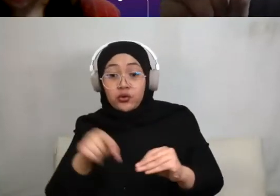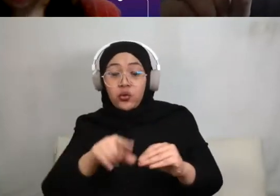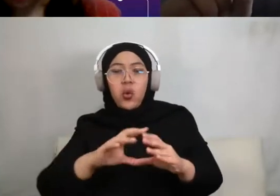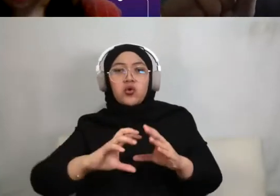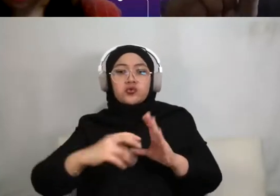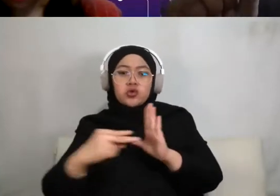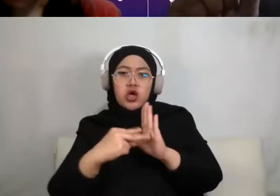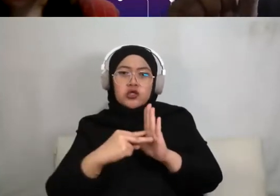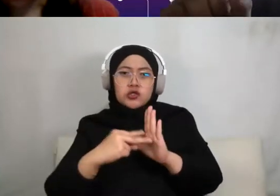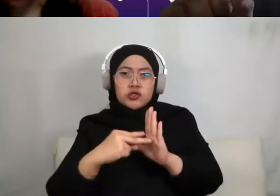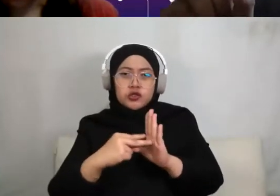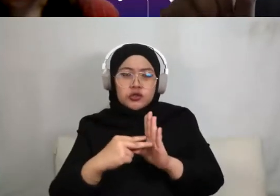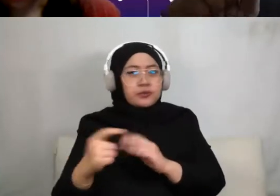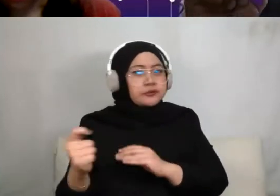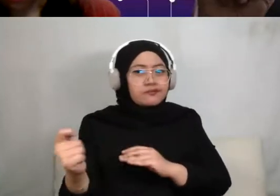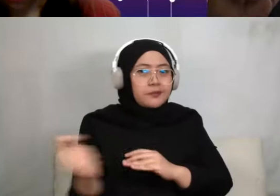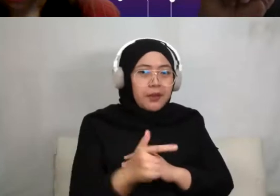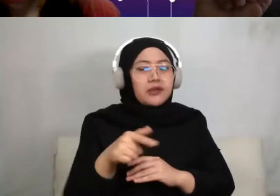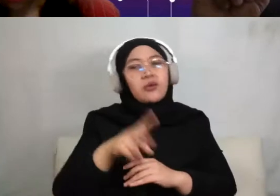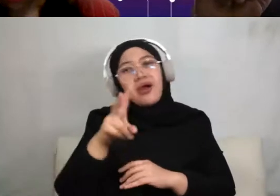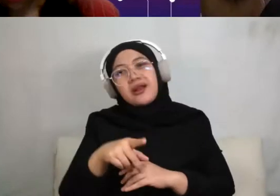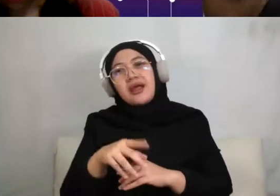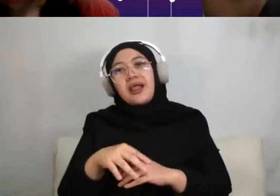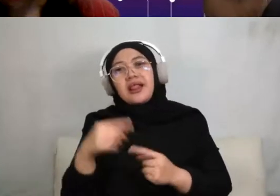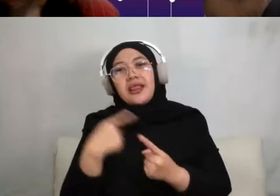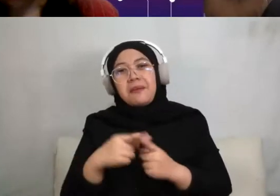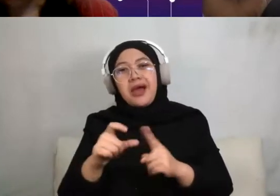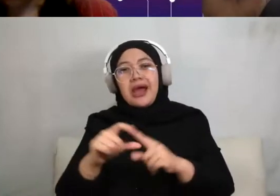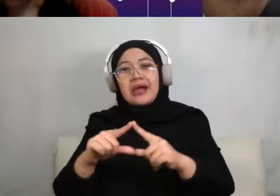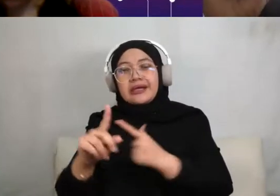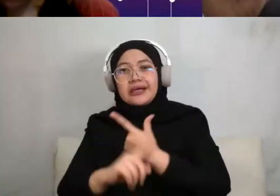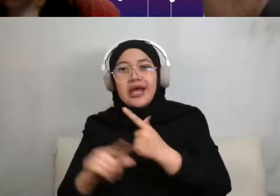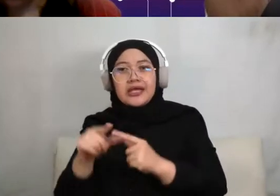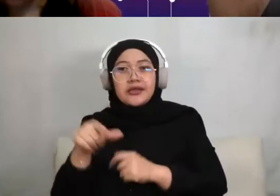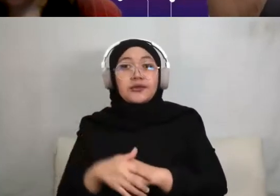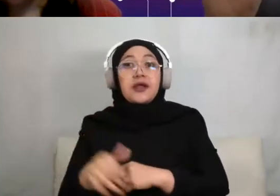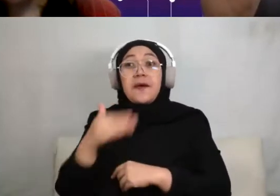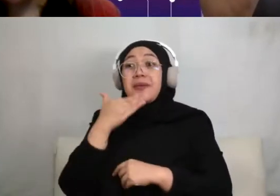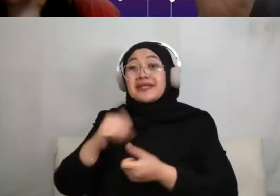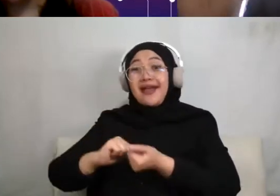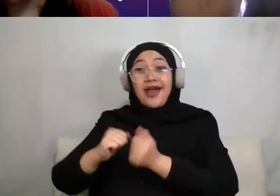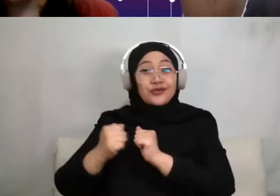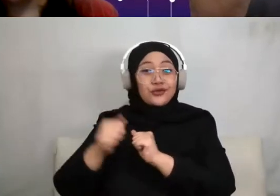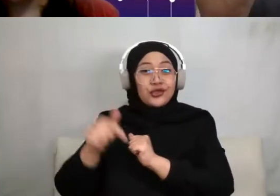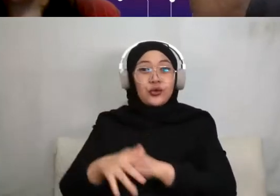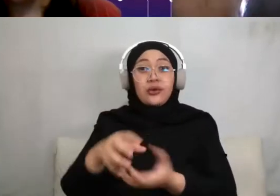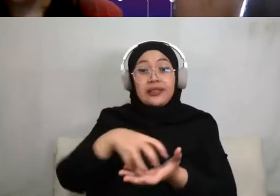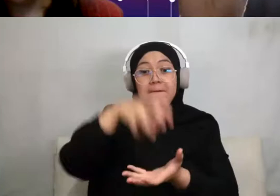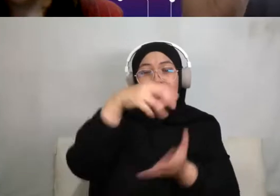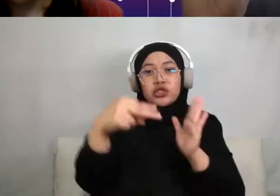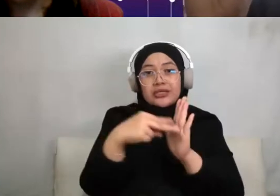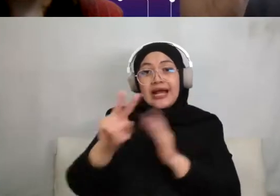only that, in major cases, depot will be at a place called A and route will end at a place called